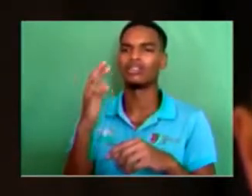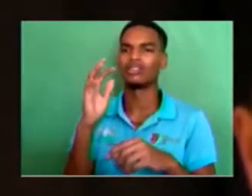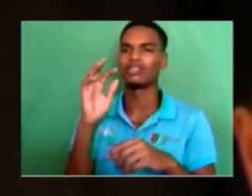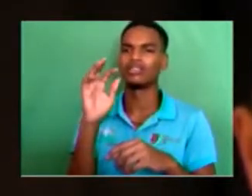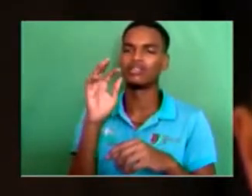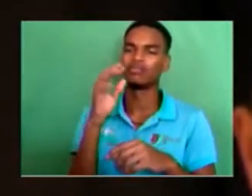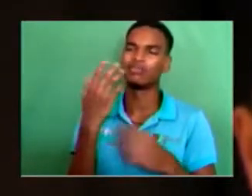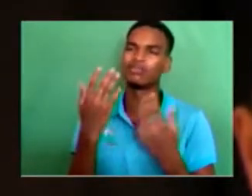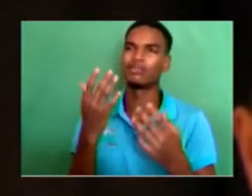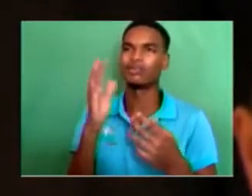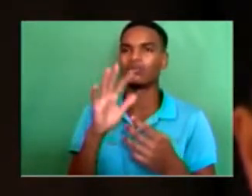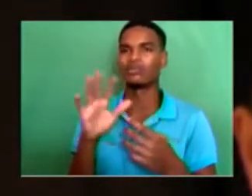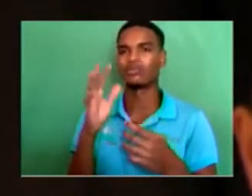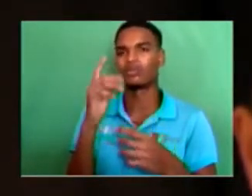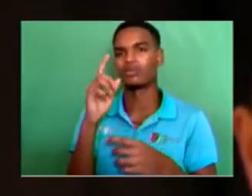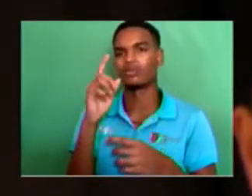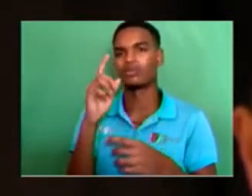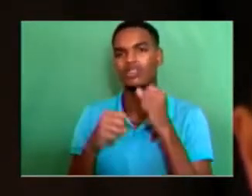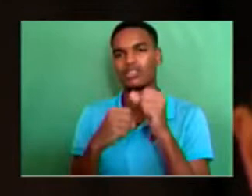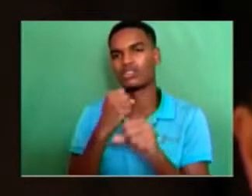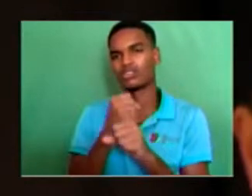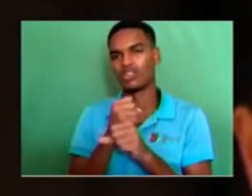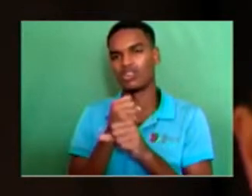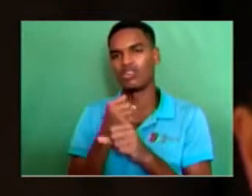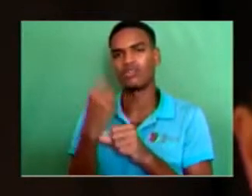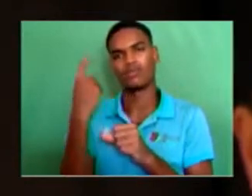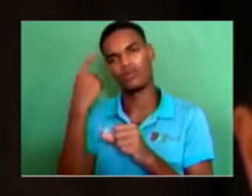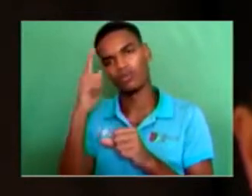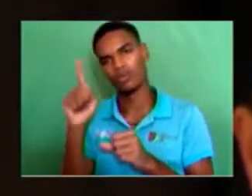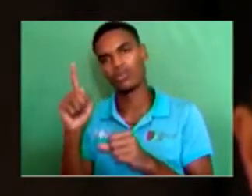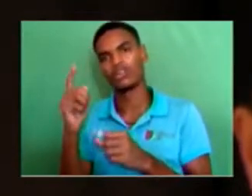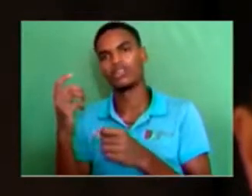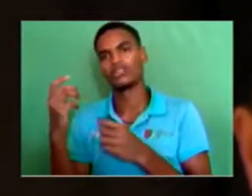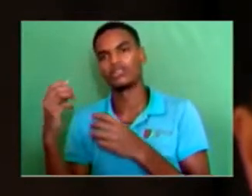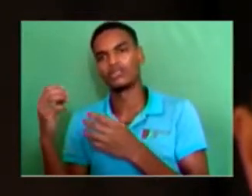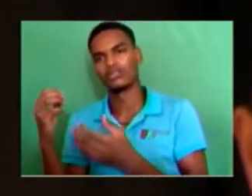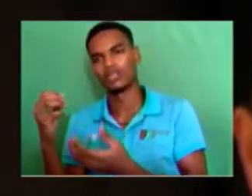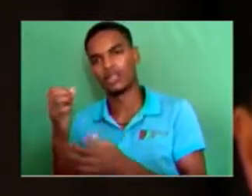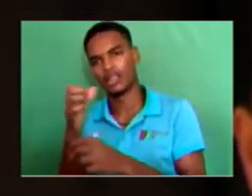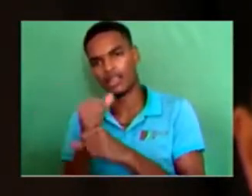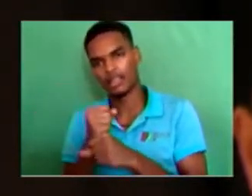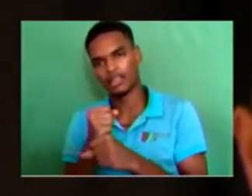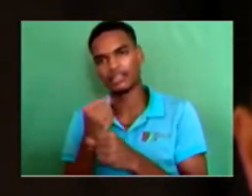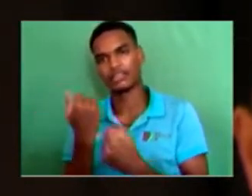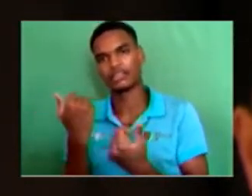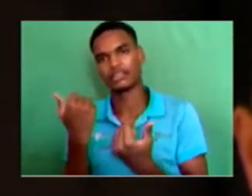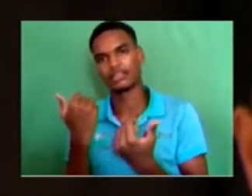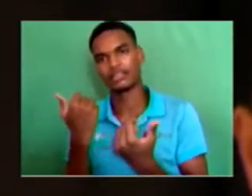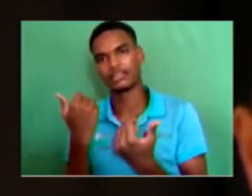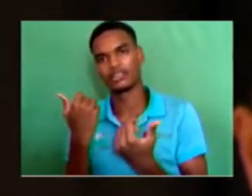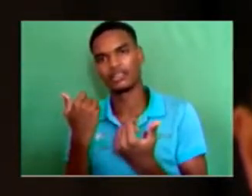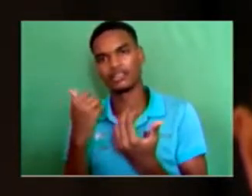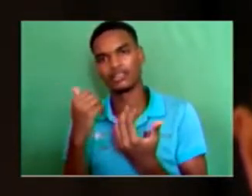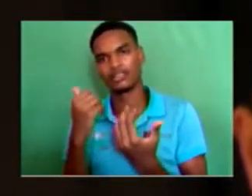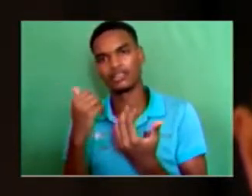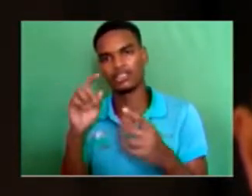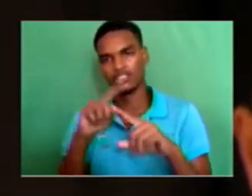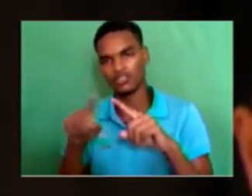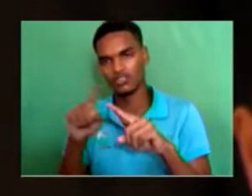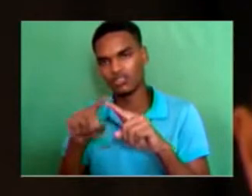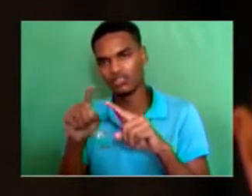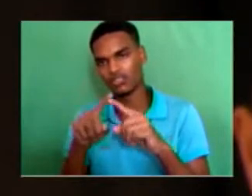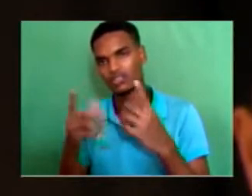year to get anything from a list of elements into an